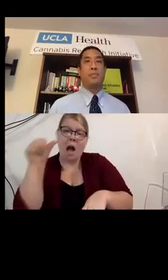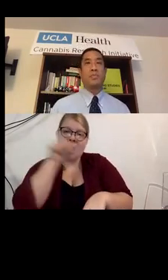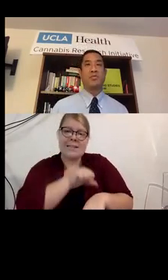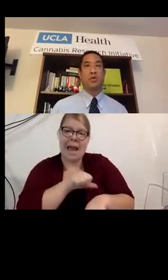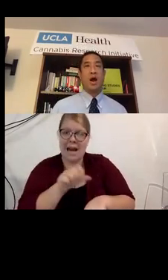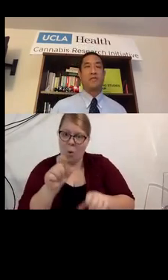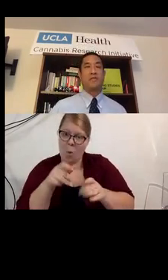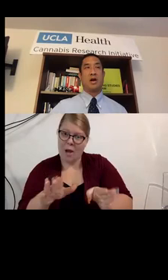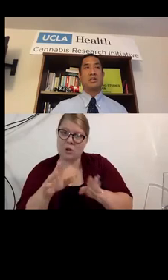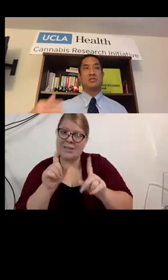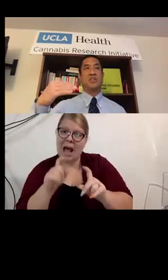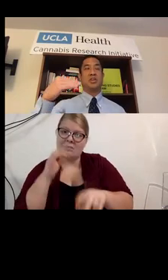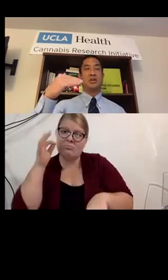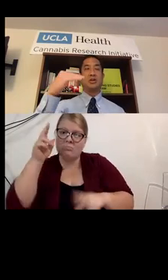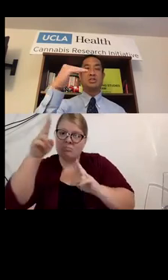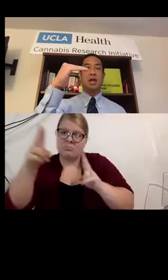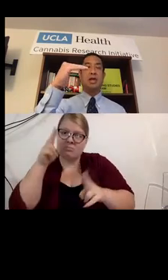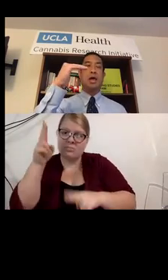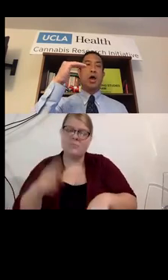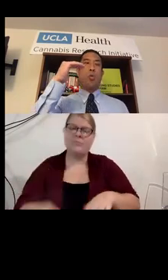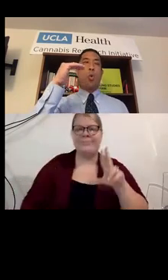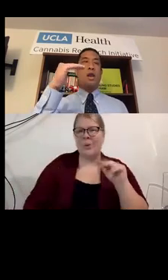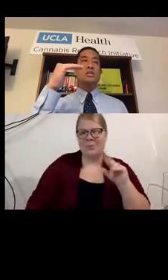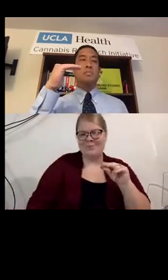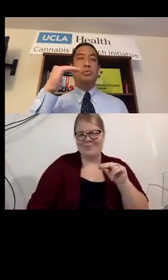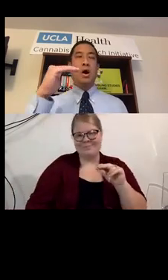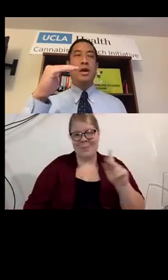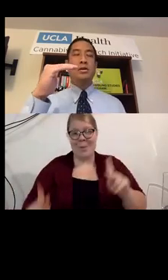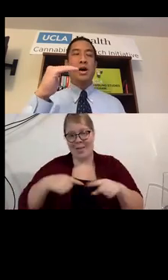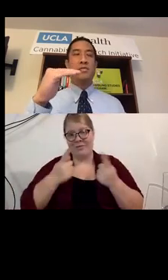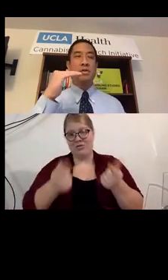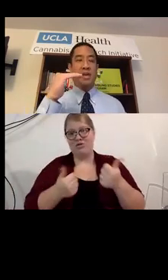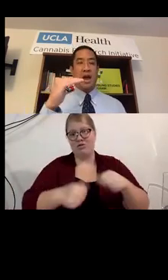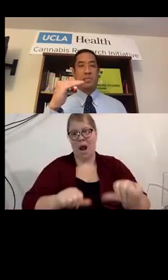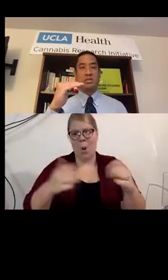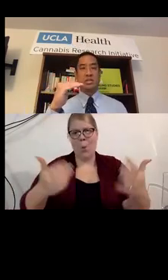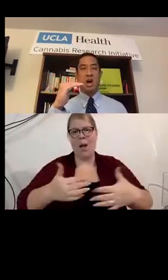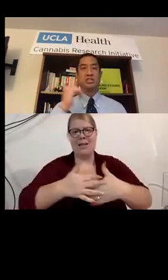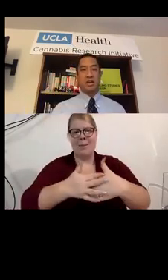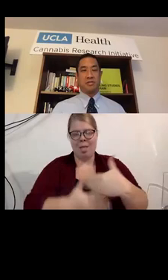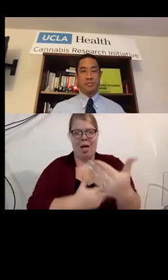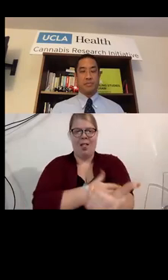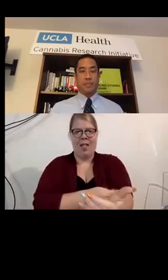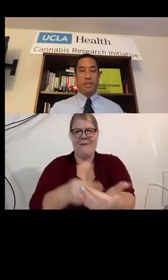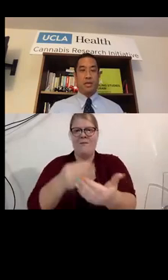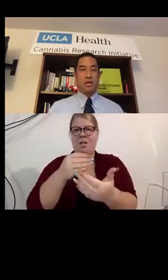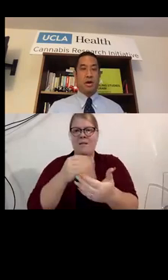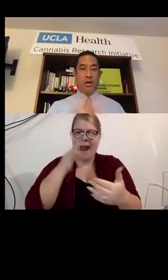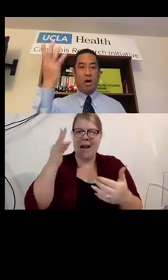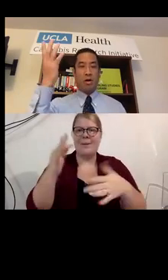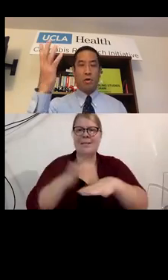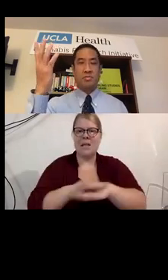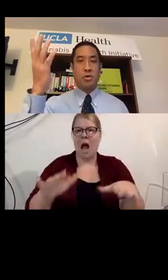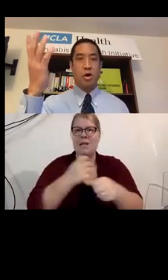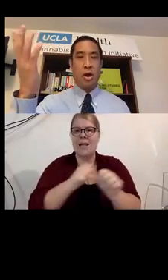again, people have tried for the last 15 years to say, what is the blood level of cannabis that's unsafe? Now,